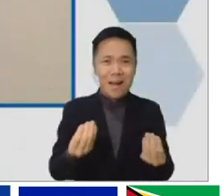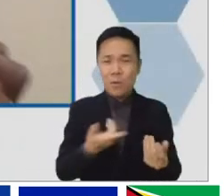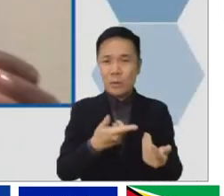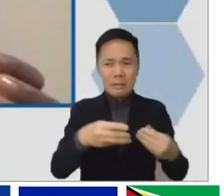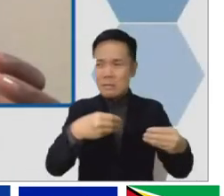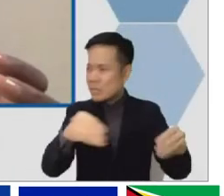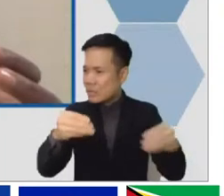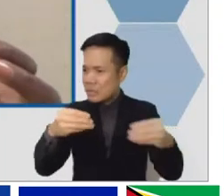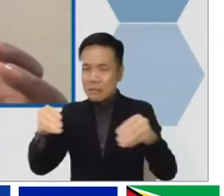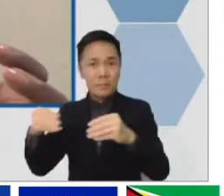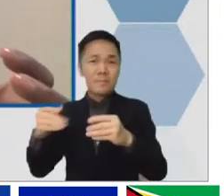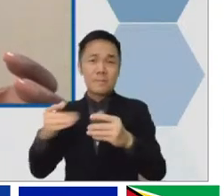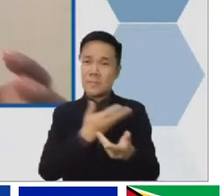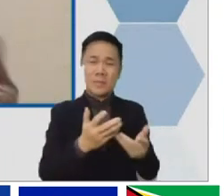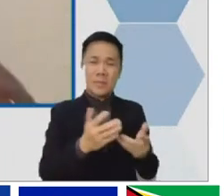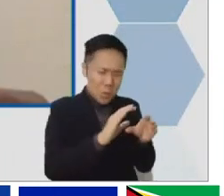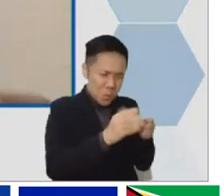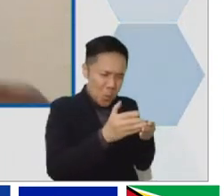income